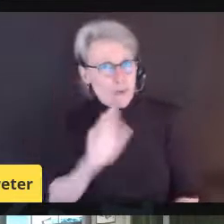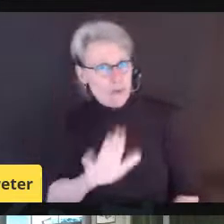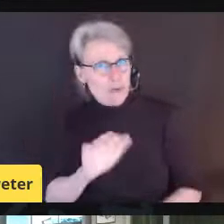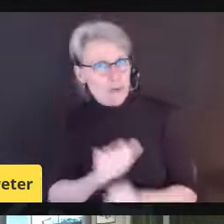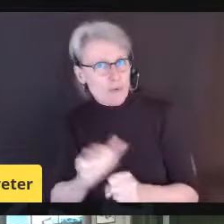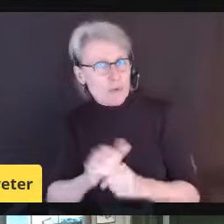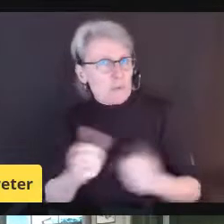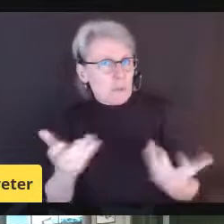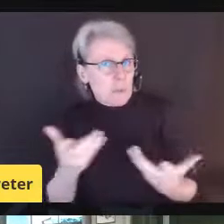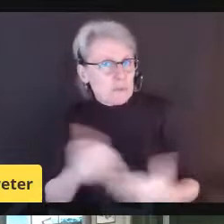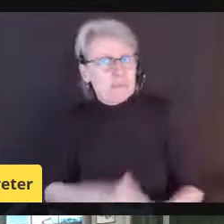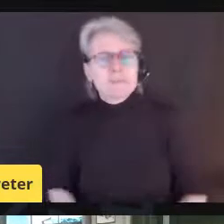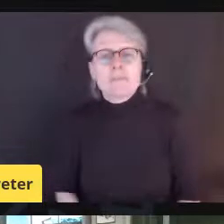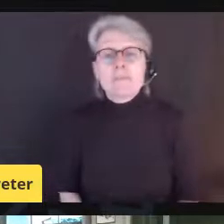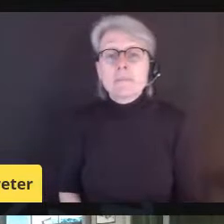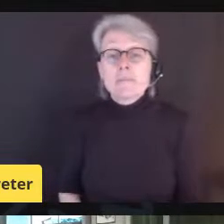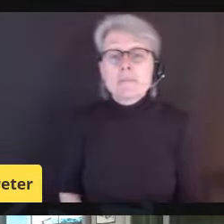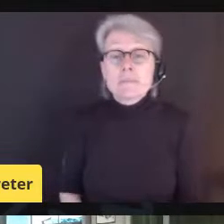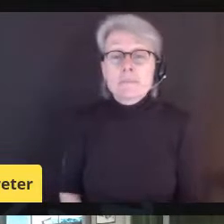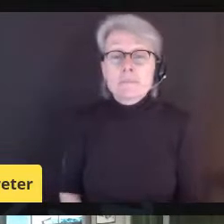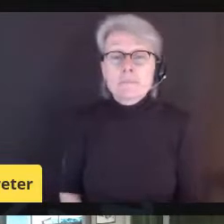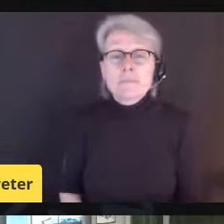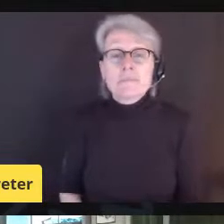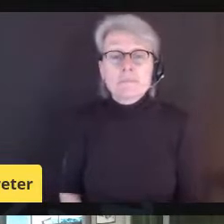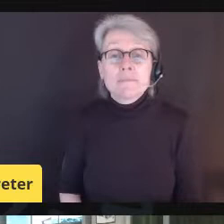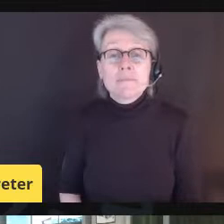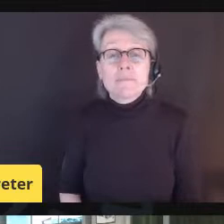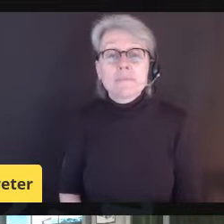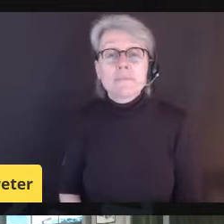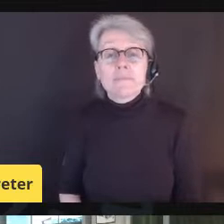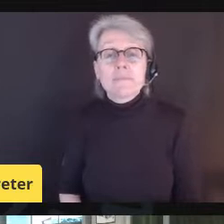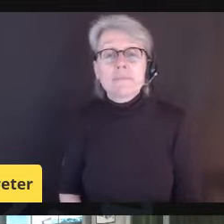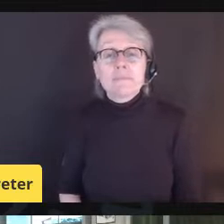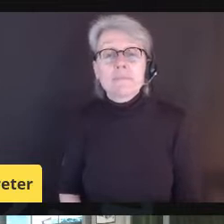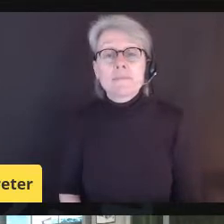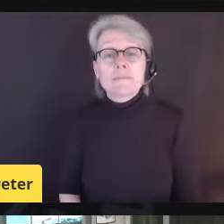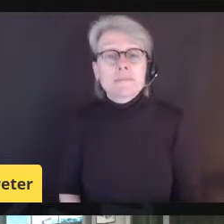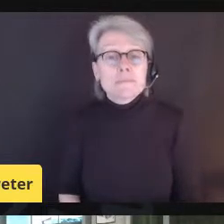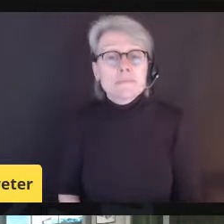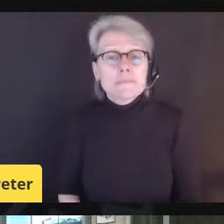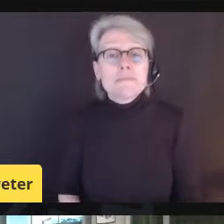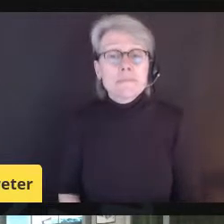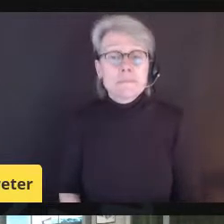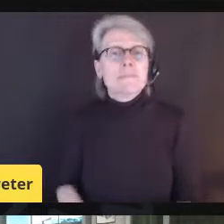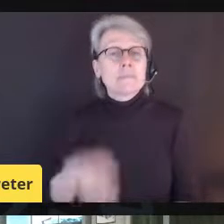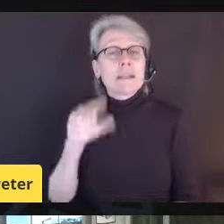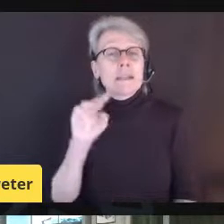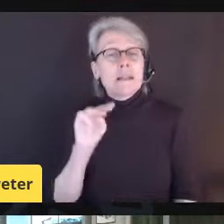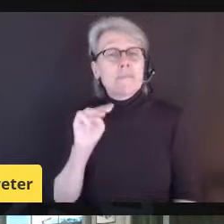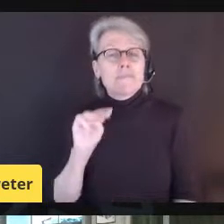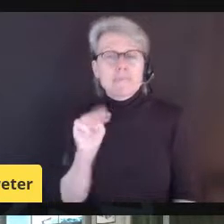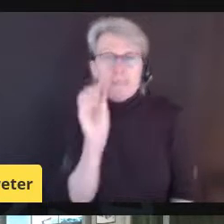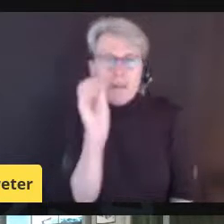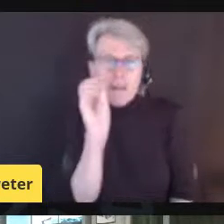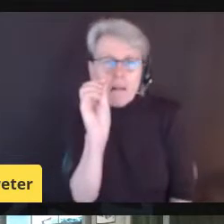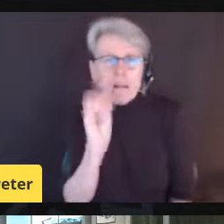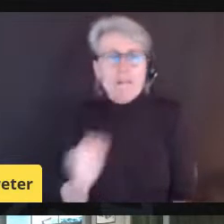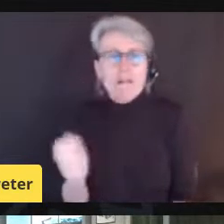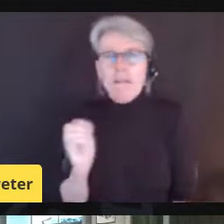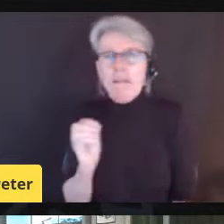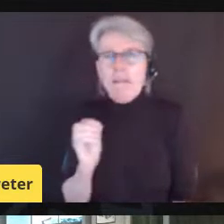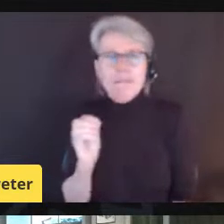So probably the main thing that I'd say is just more knowledge about like microbes and microbiology.